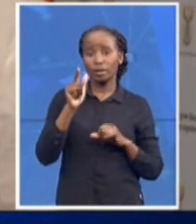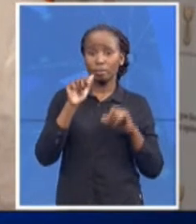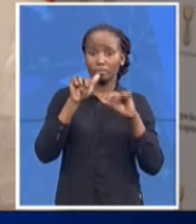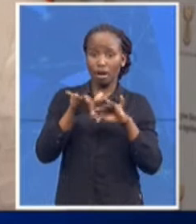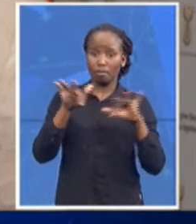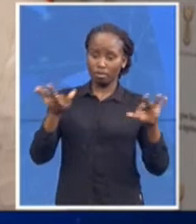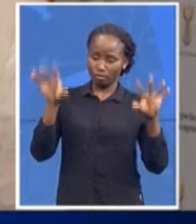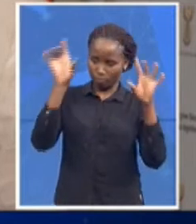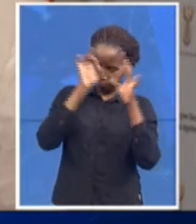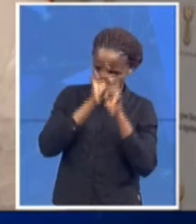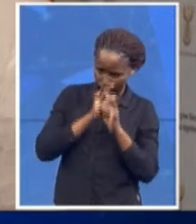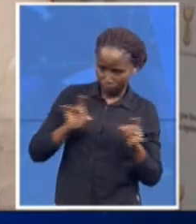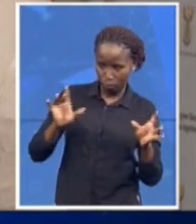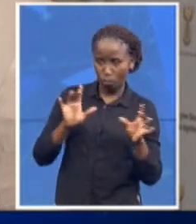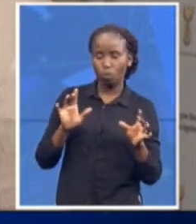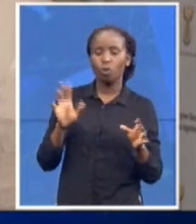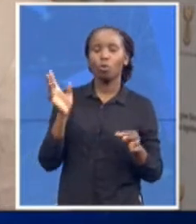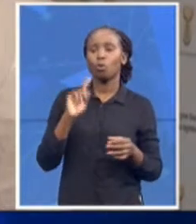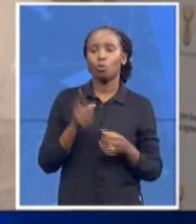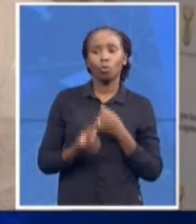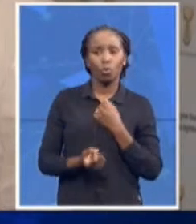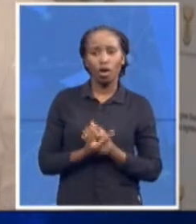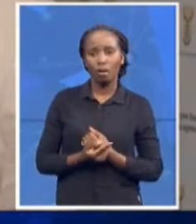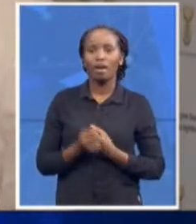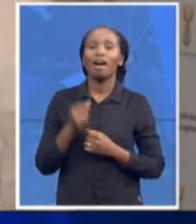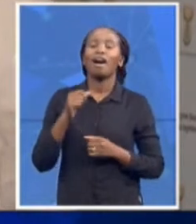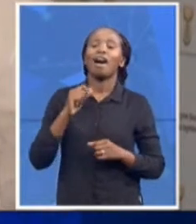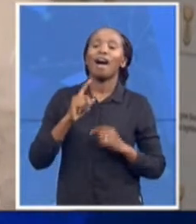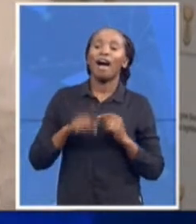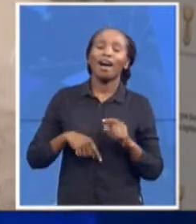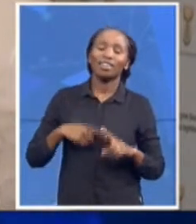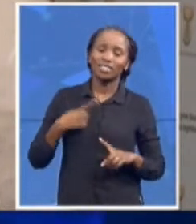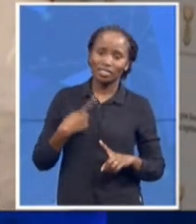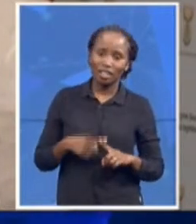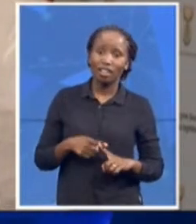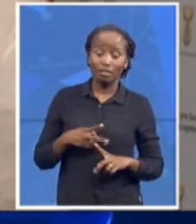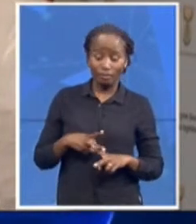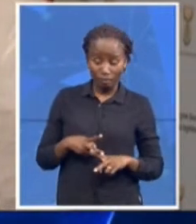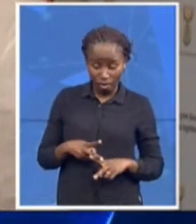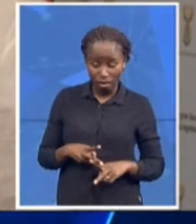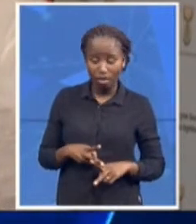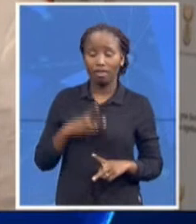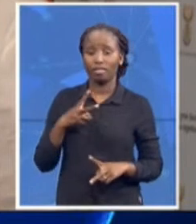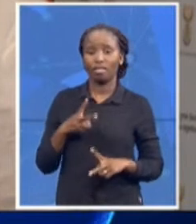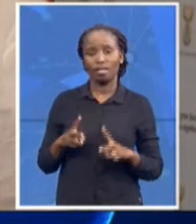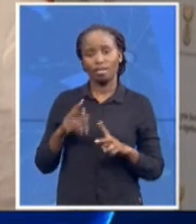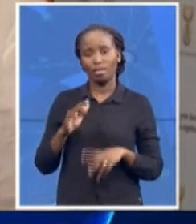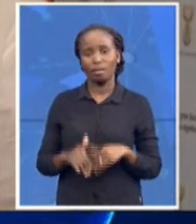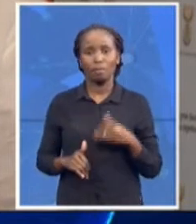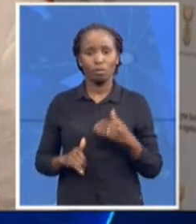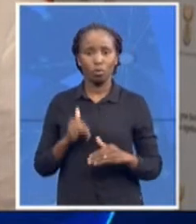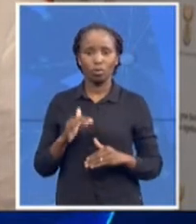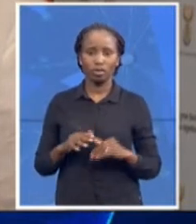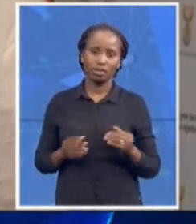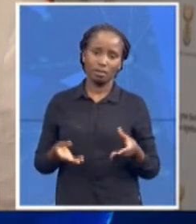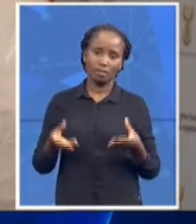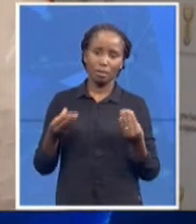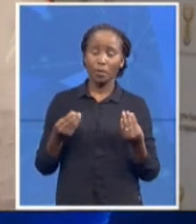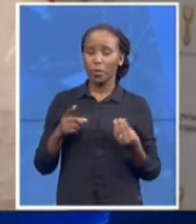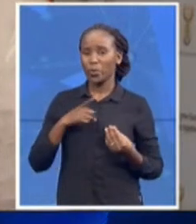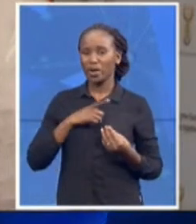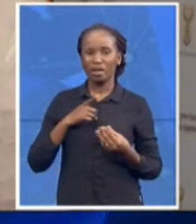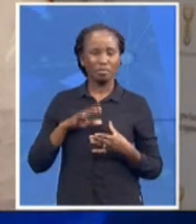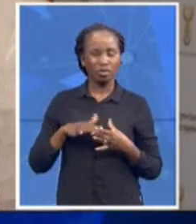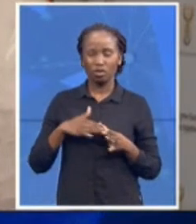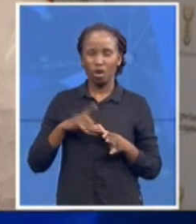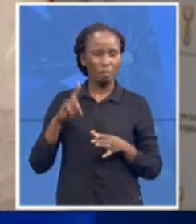the finalization of this process, which we think that it shouldn't take long to be finalized, because people are